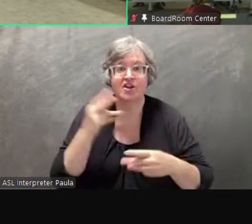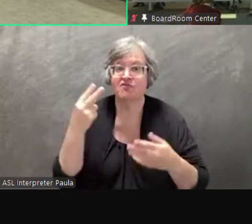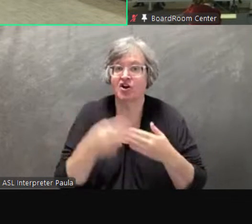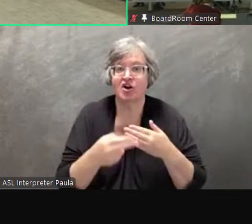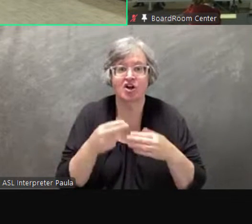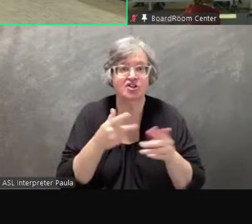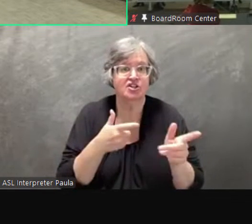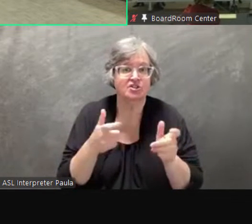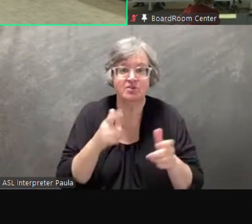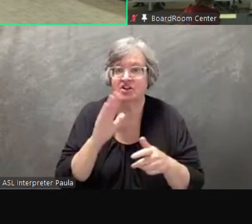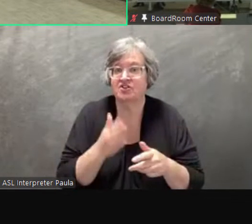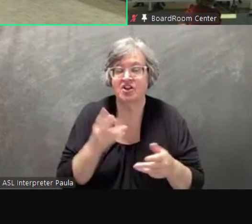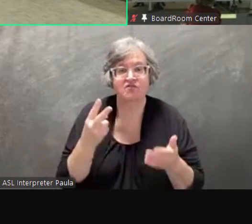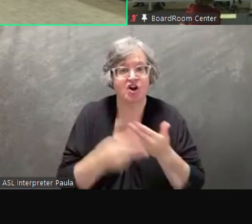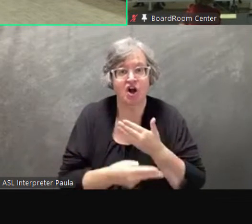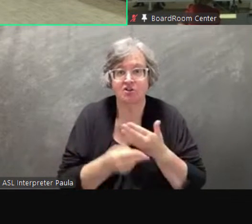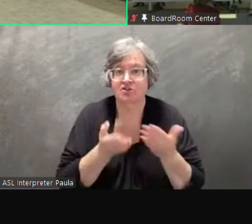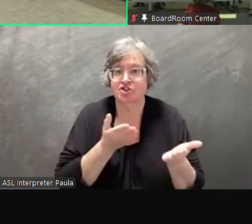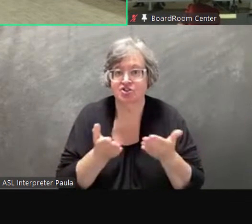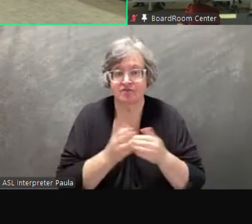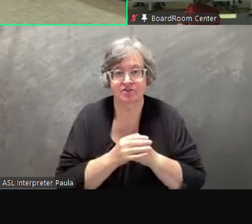service.